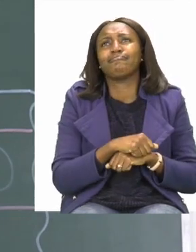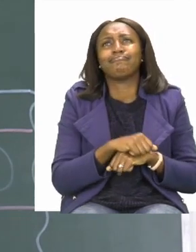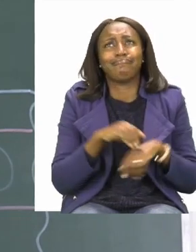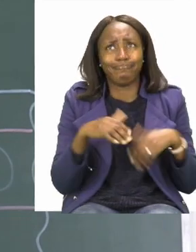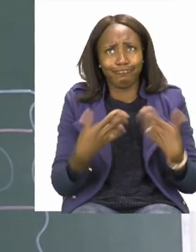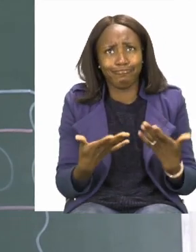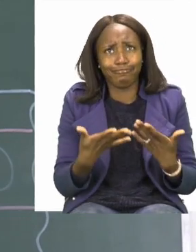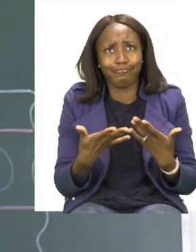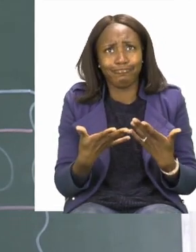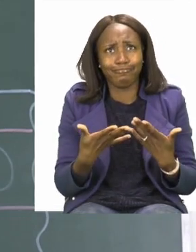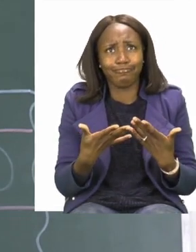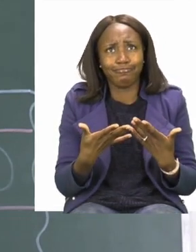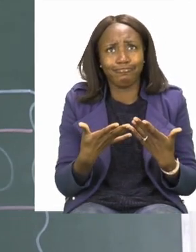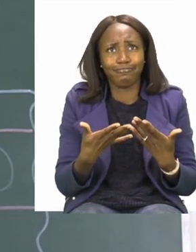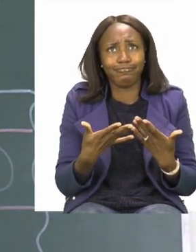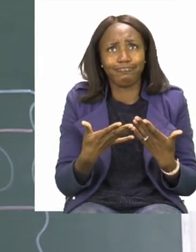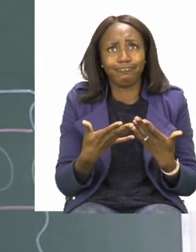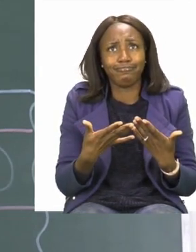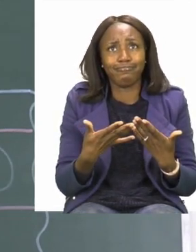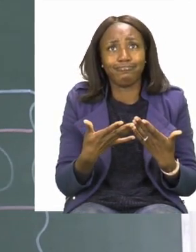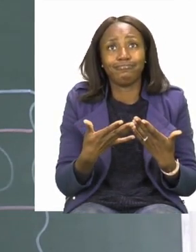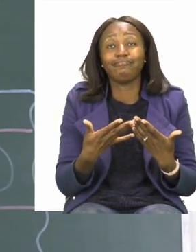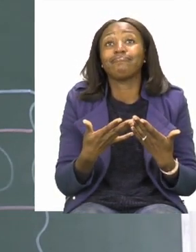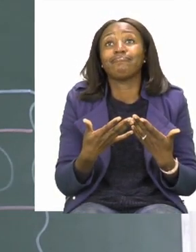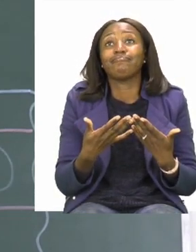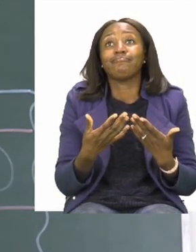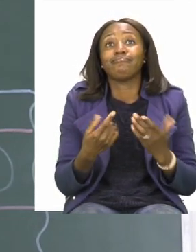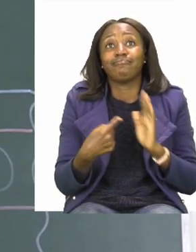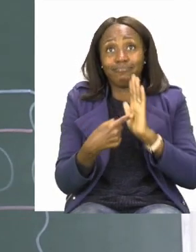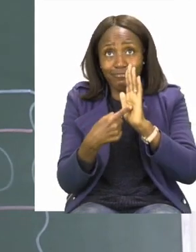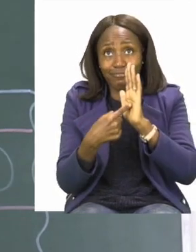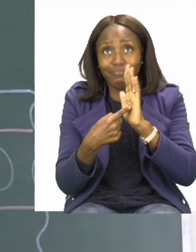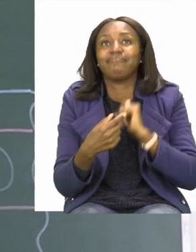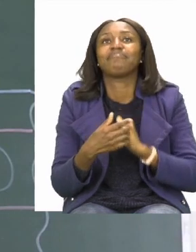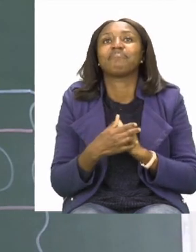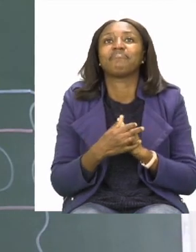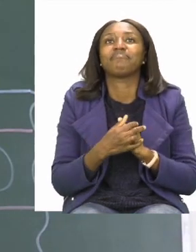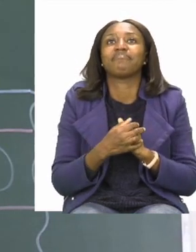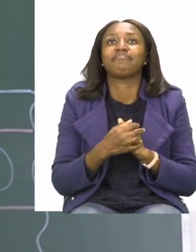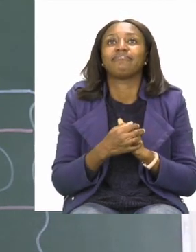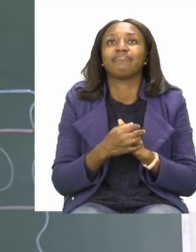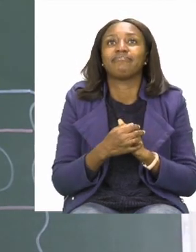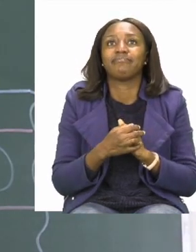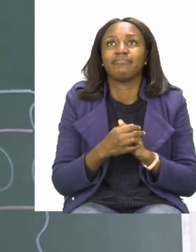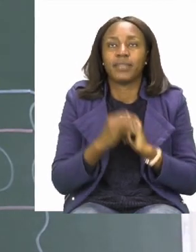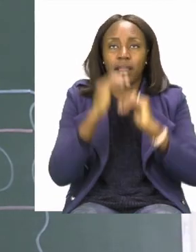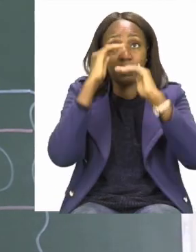can do it the same way that we said, where we can say 4